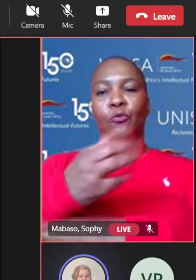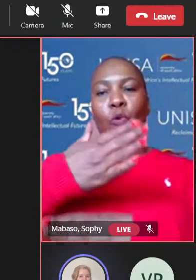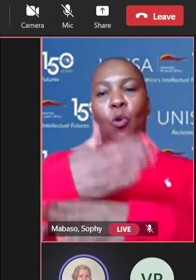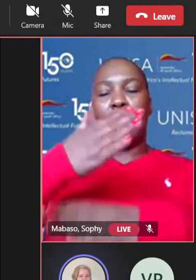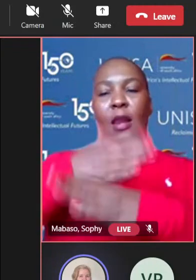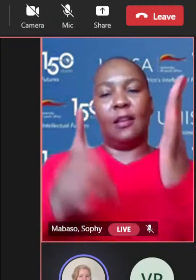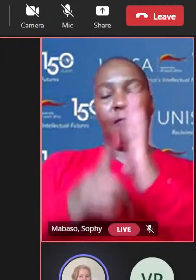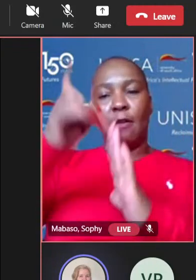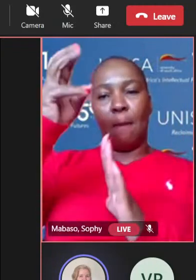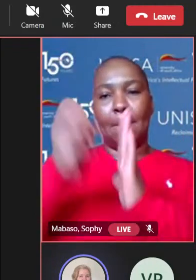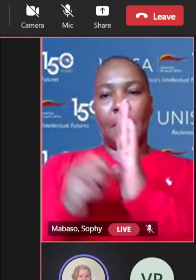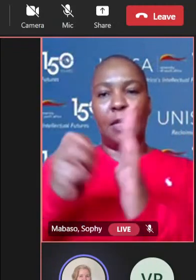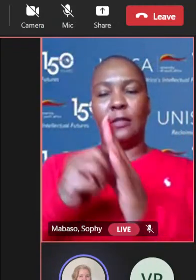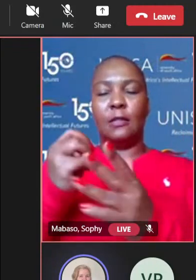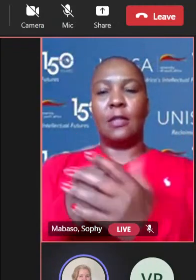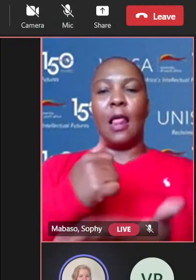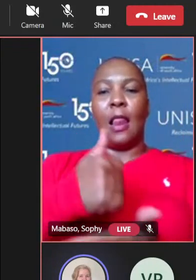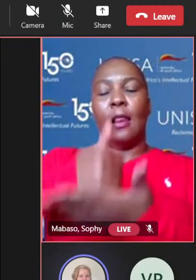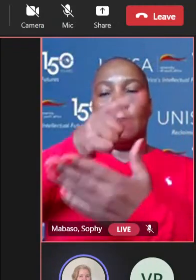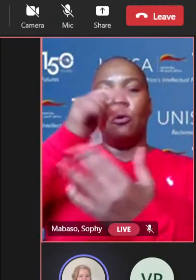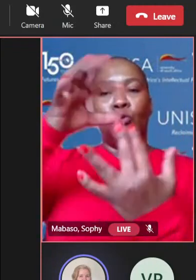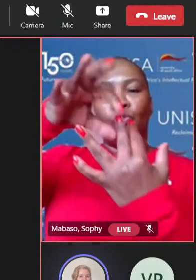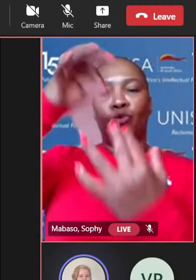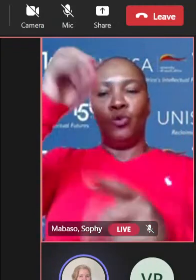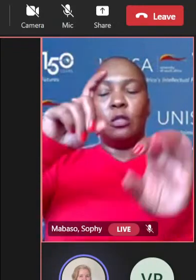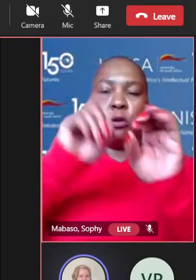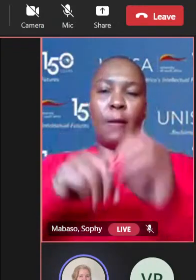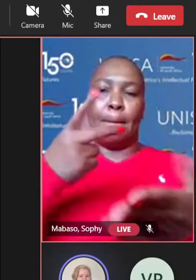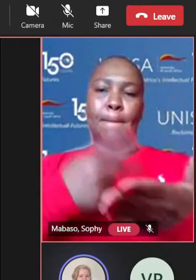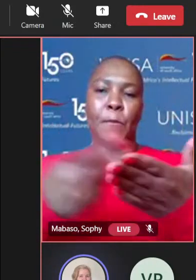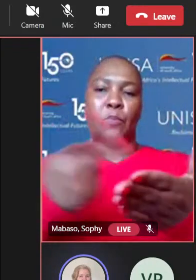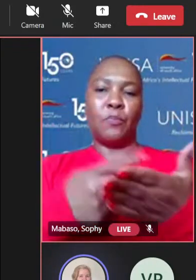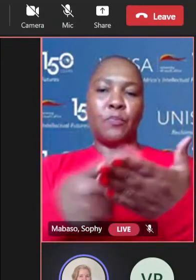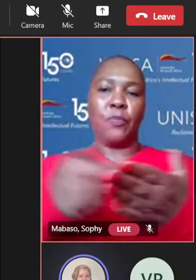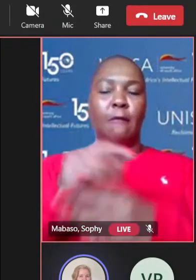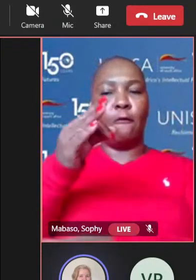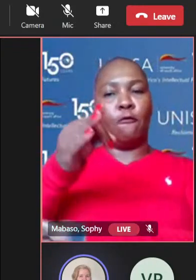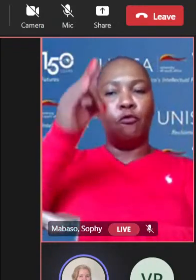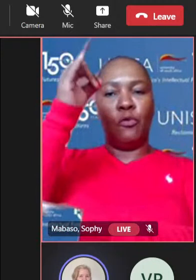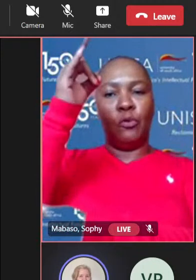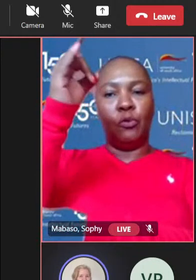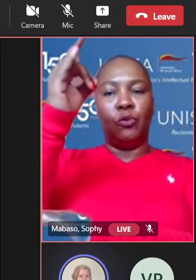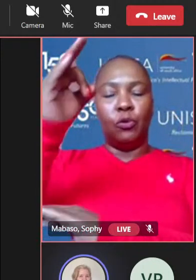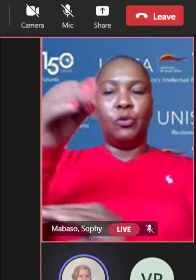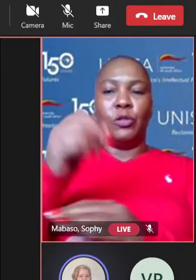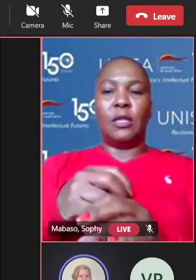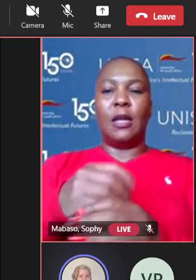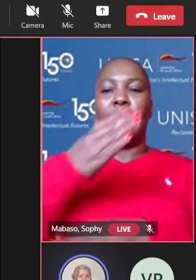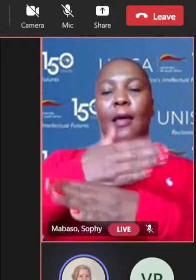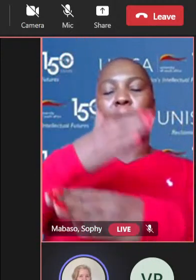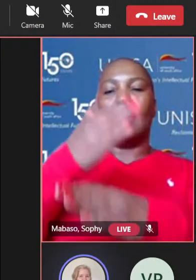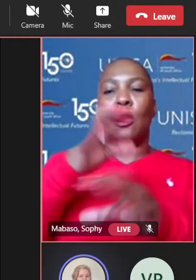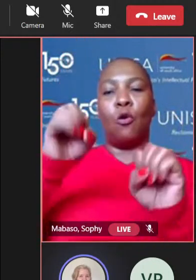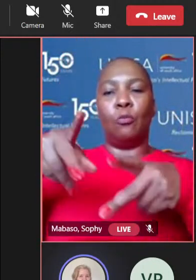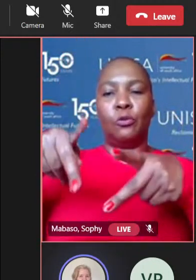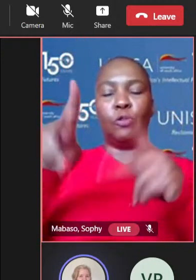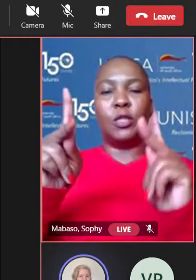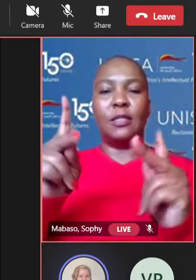helping you choose a qualification that will prepare you for future career opportunities.